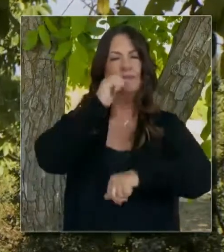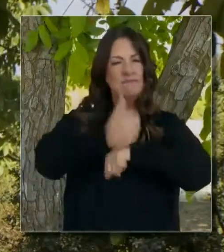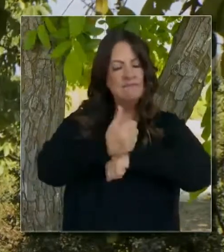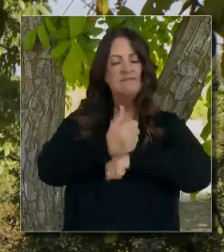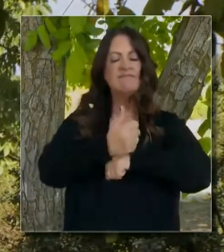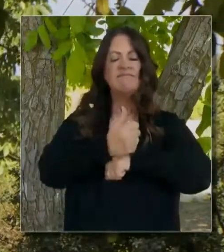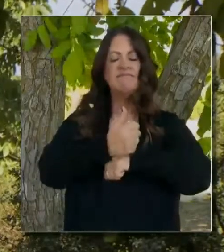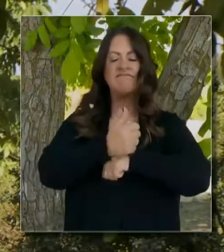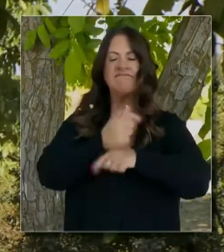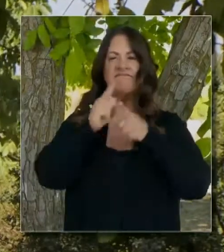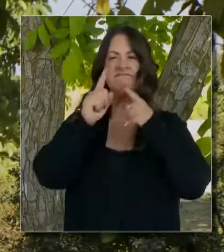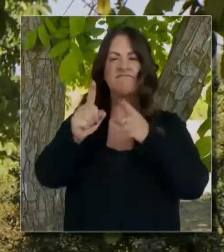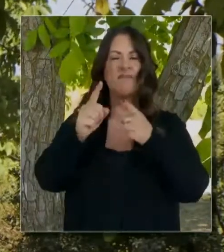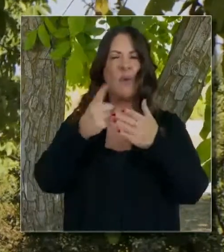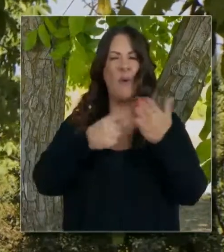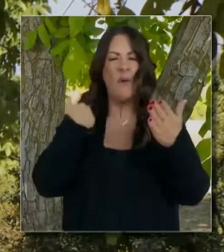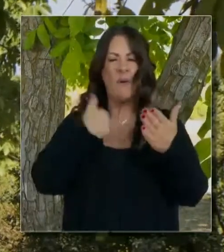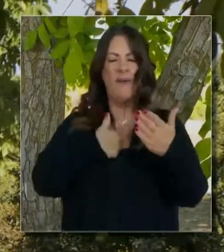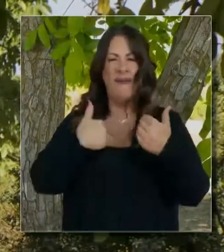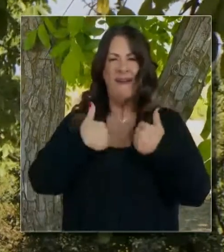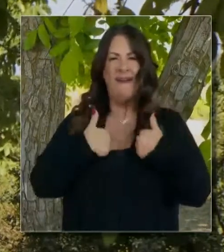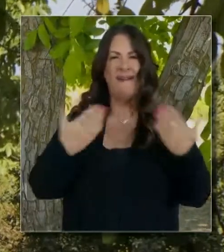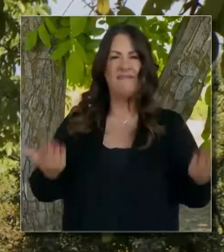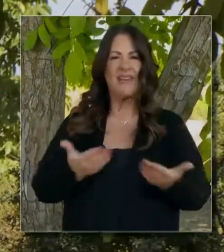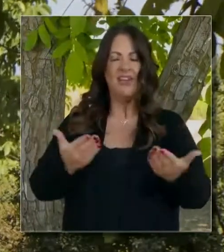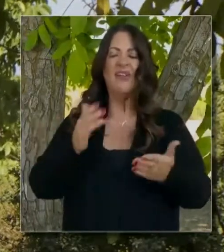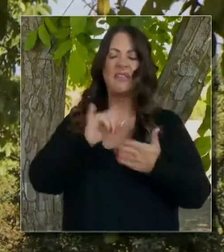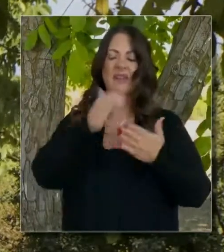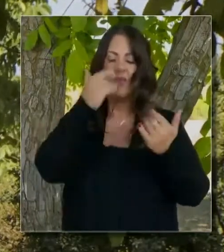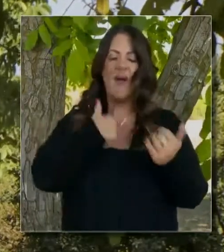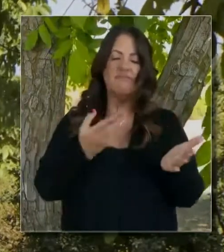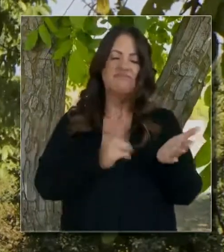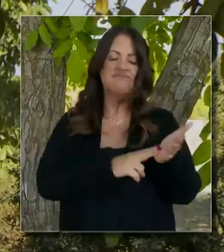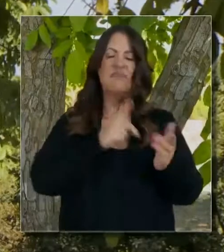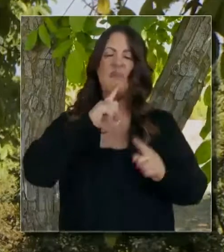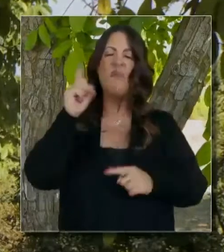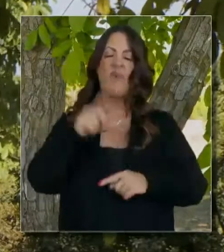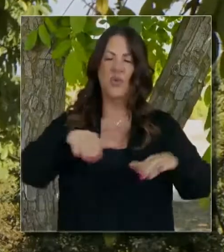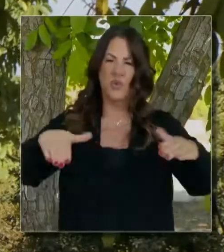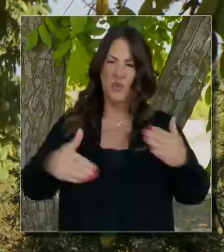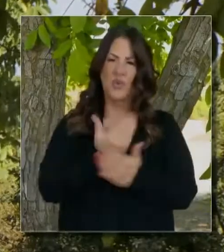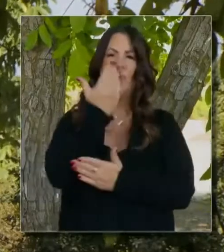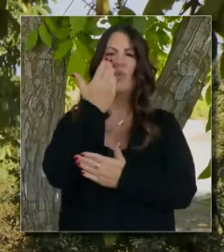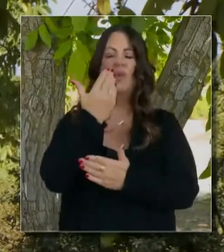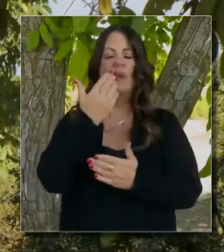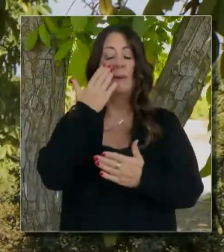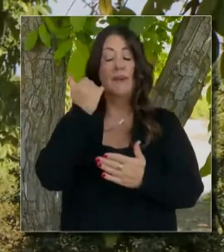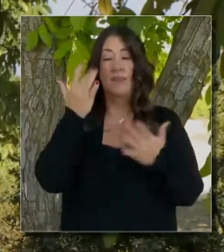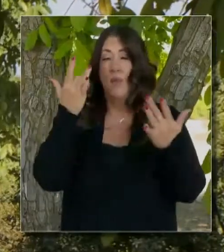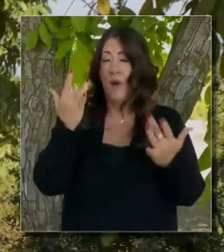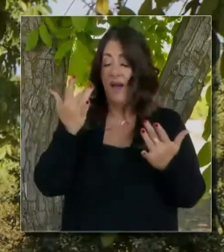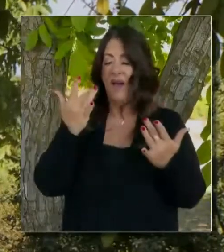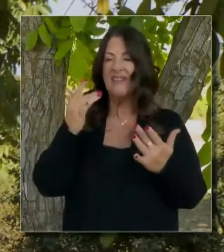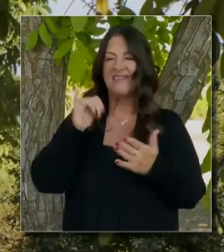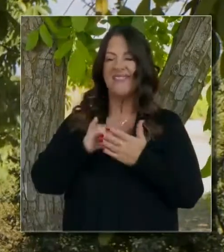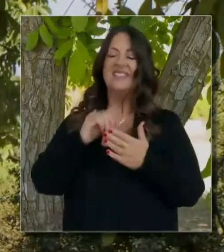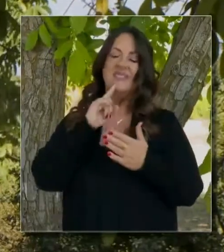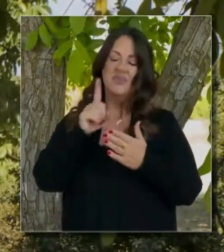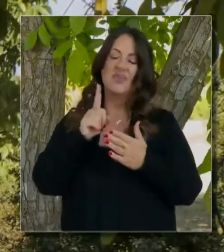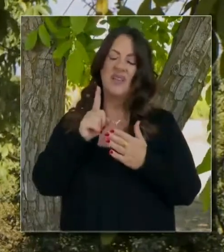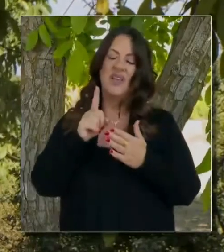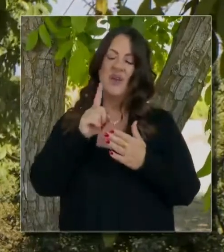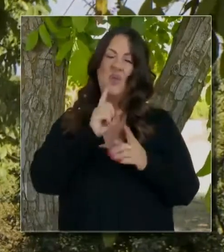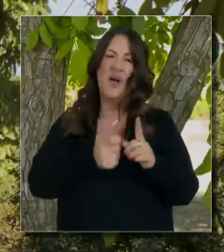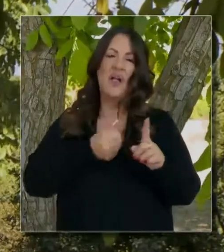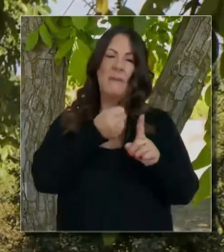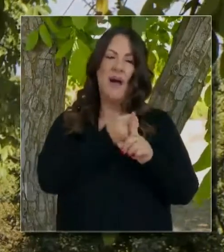situational mindset, is what we bring to this executive order. This is a critical part of the climate